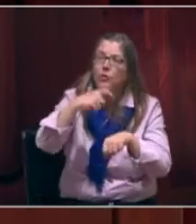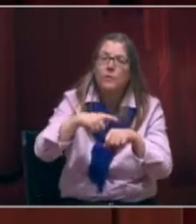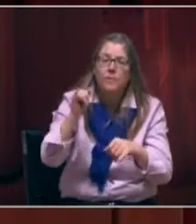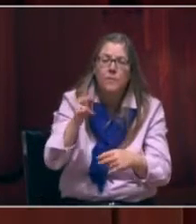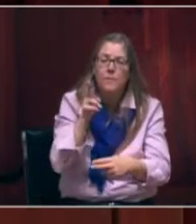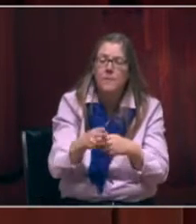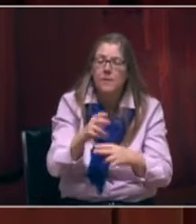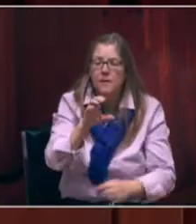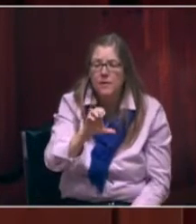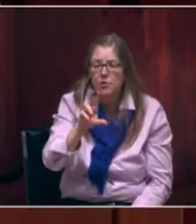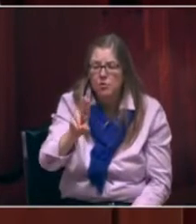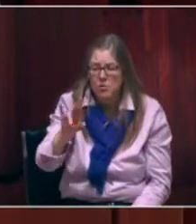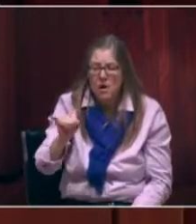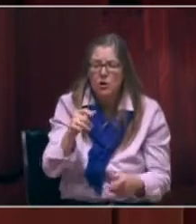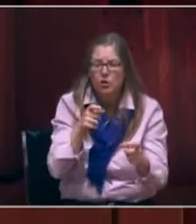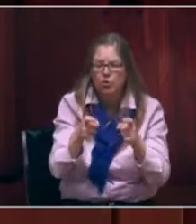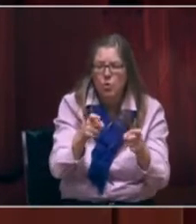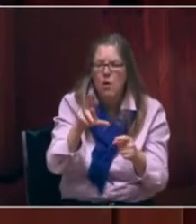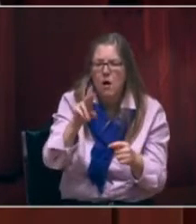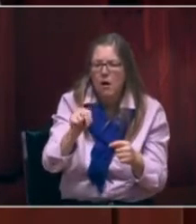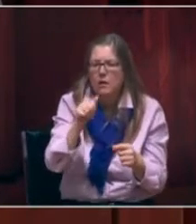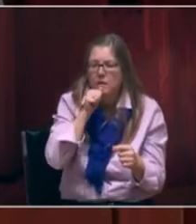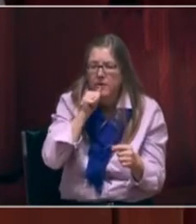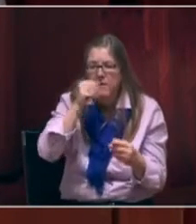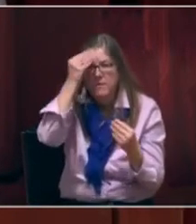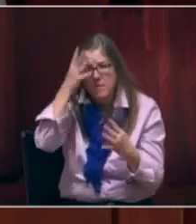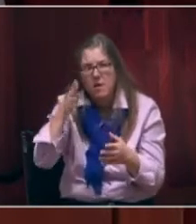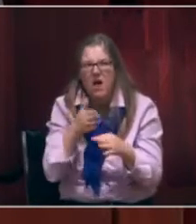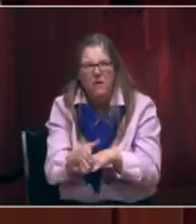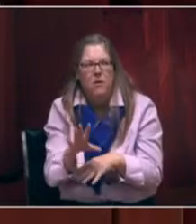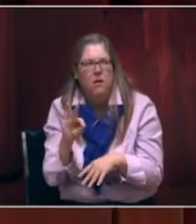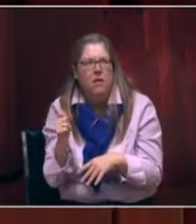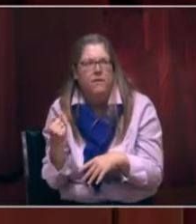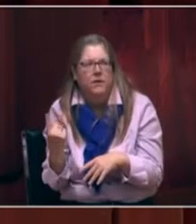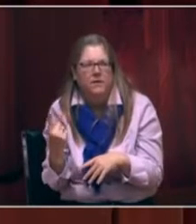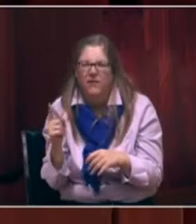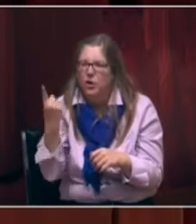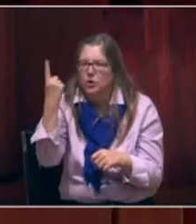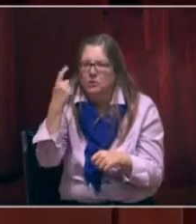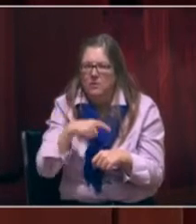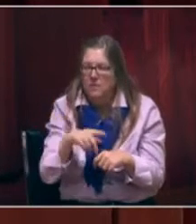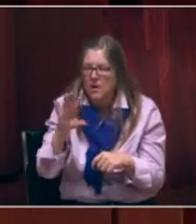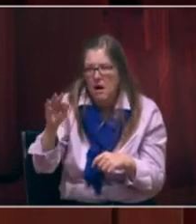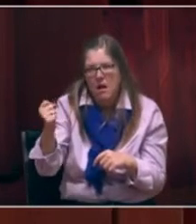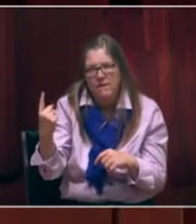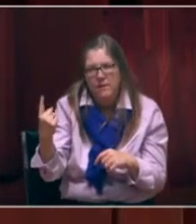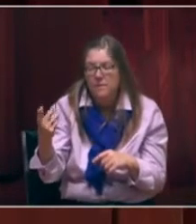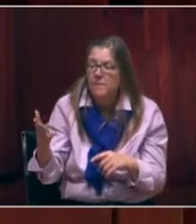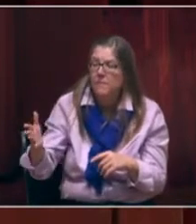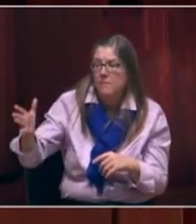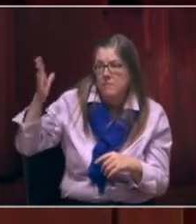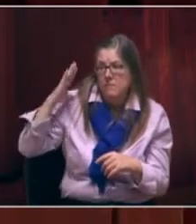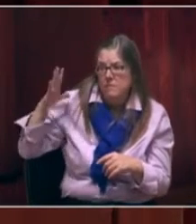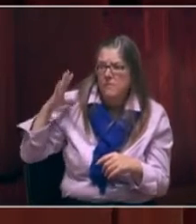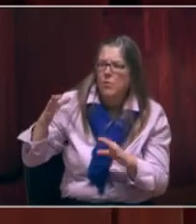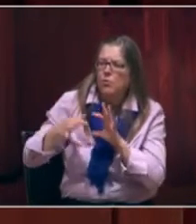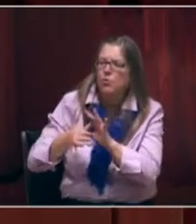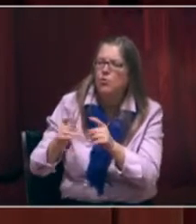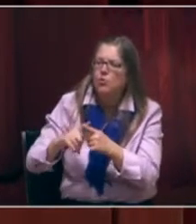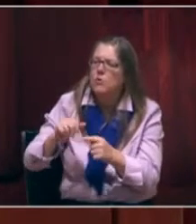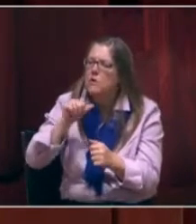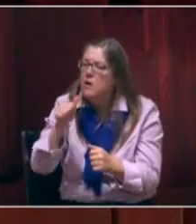or Controlled Unclassified Information, was right after 9/11. Of course, the term back in that day was related to